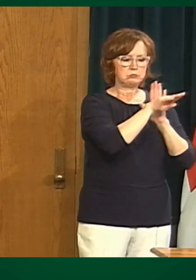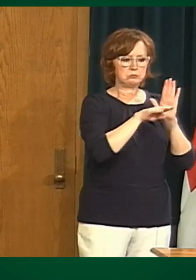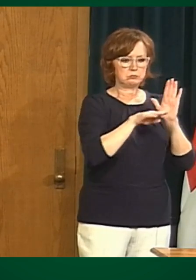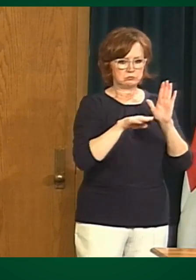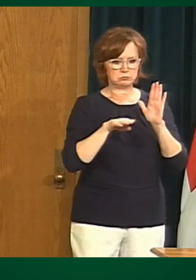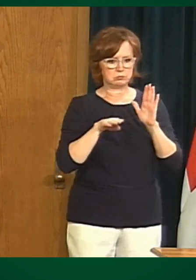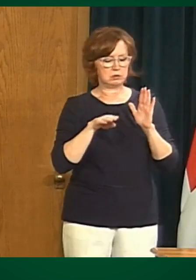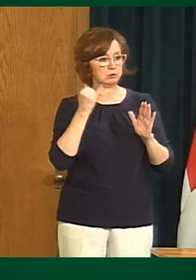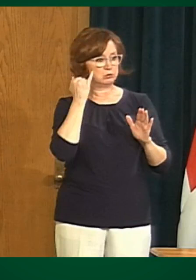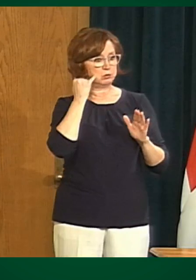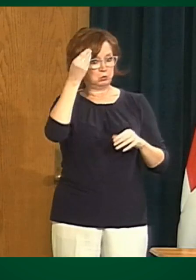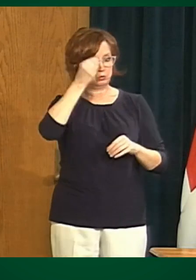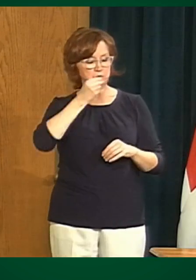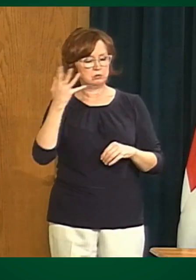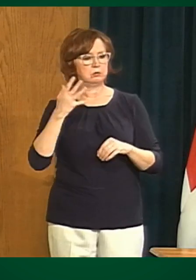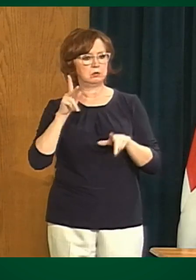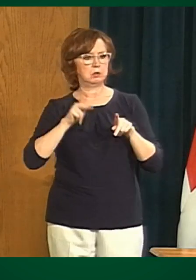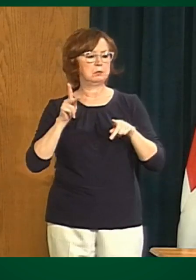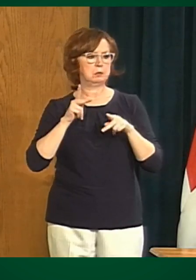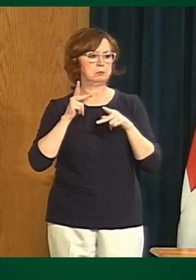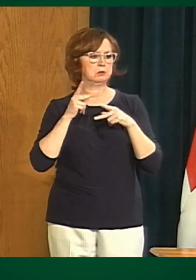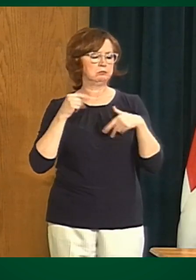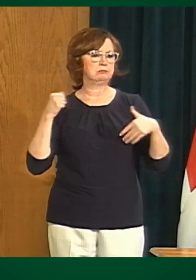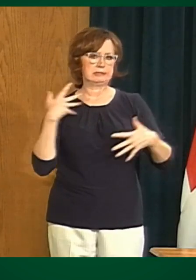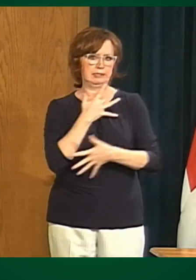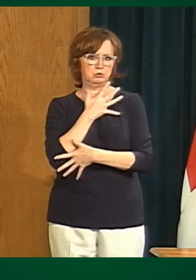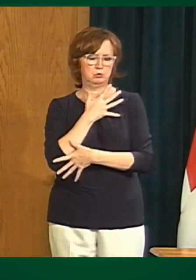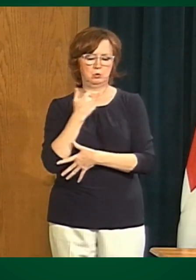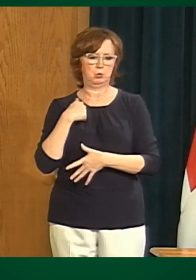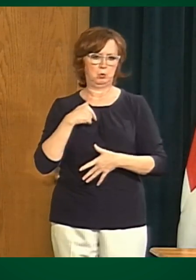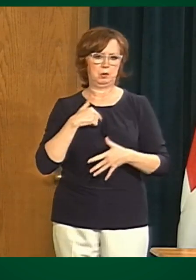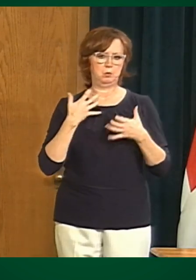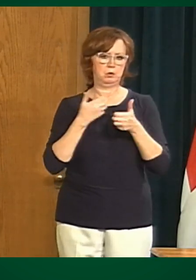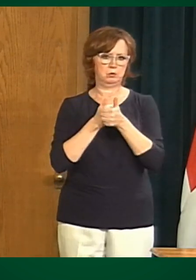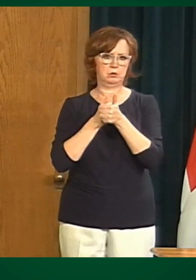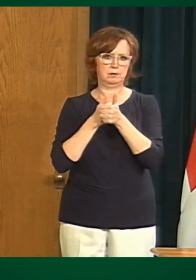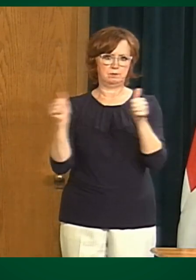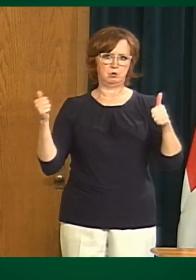overly for not much benefit.